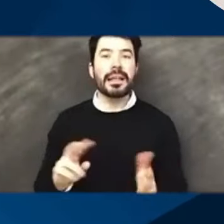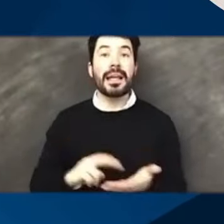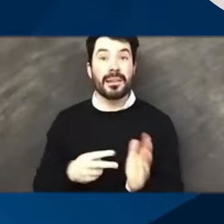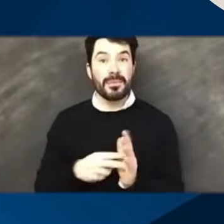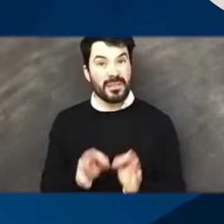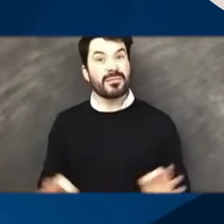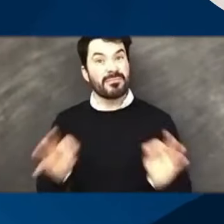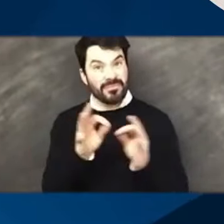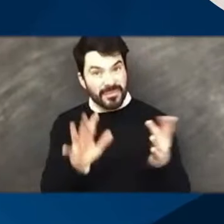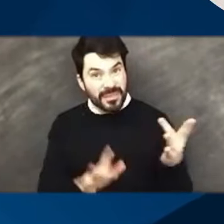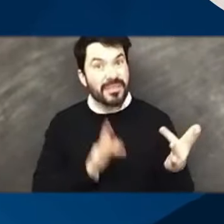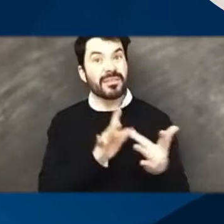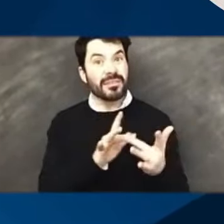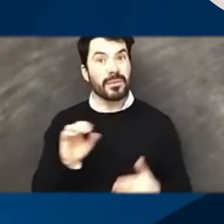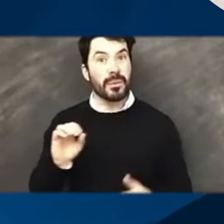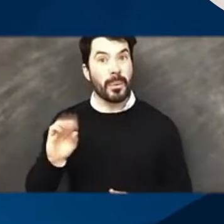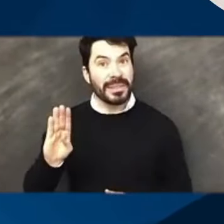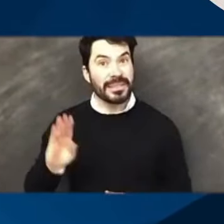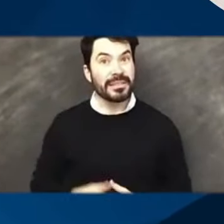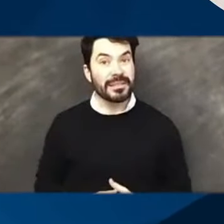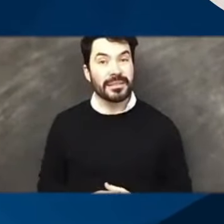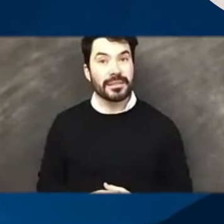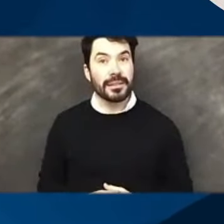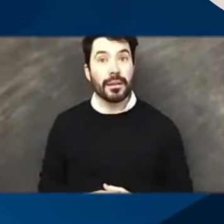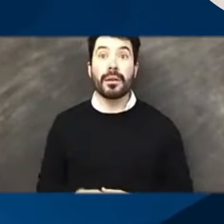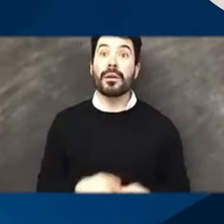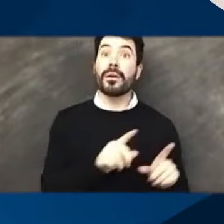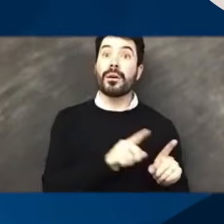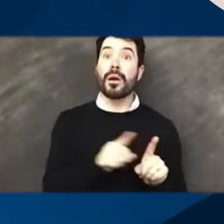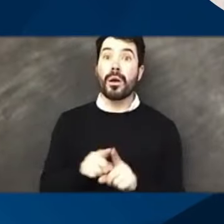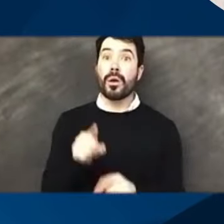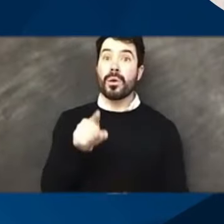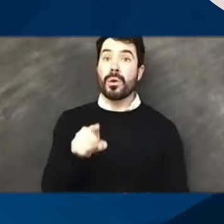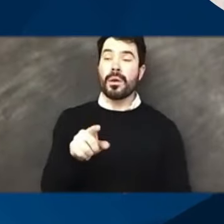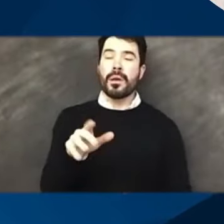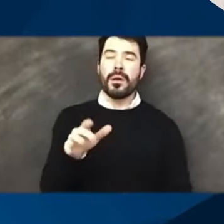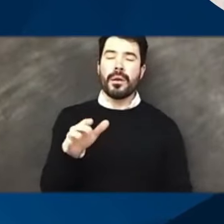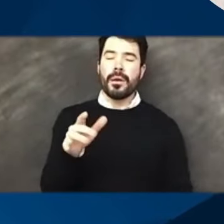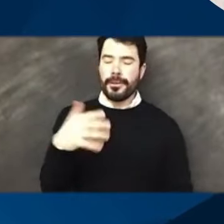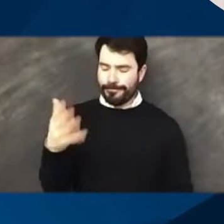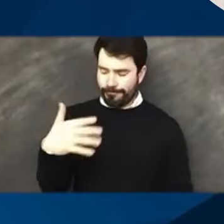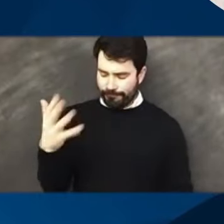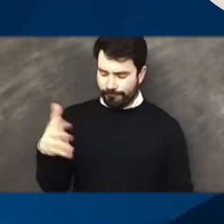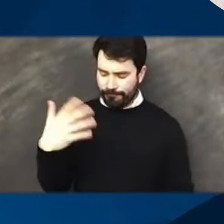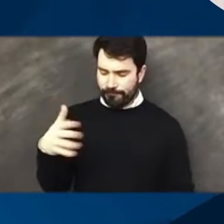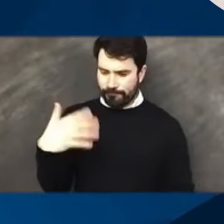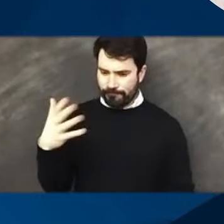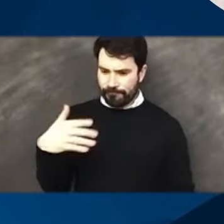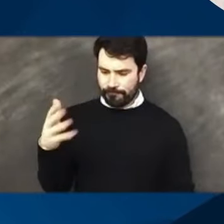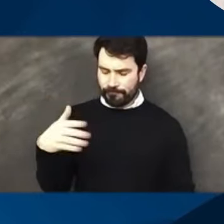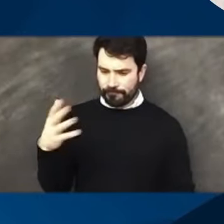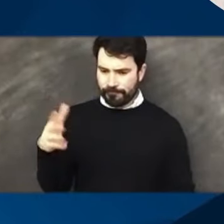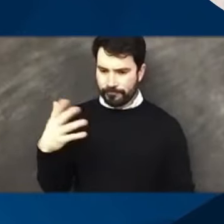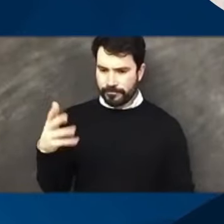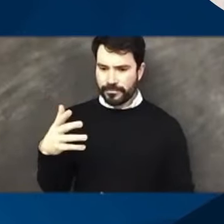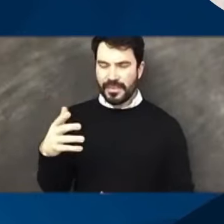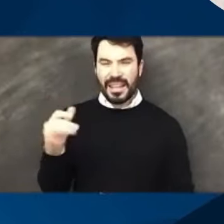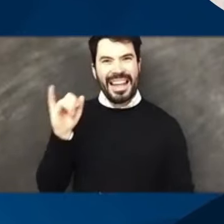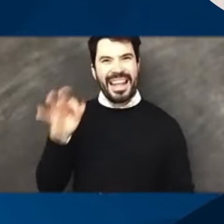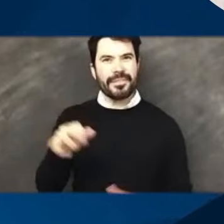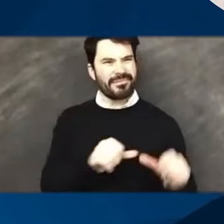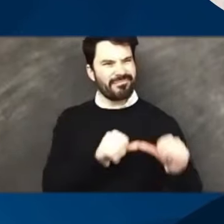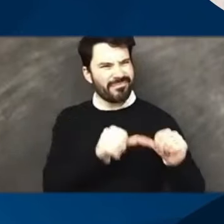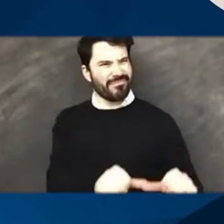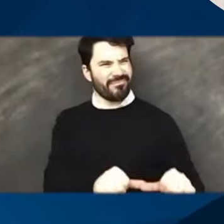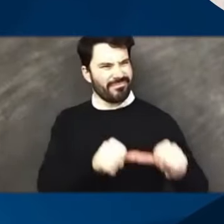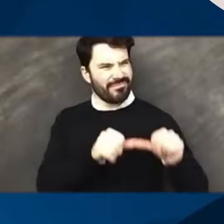OB. And also, if you're getting this is just pregnancy, if it's persisting and progressing, to